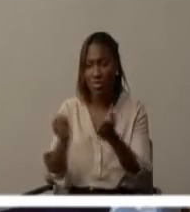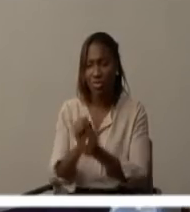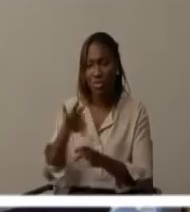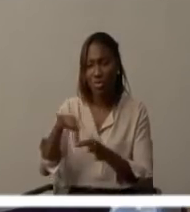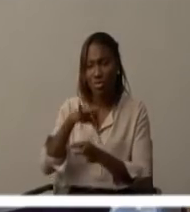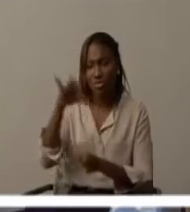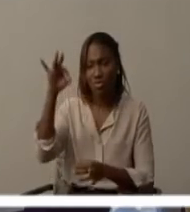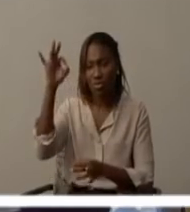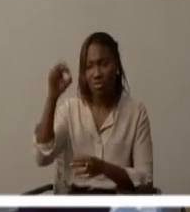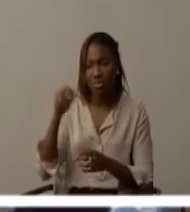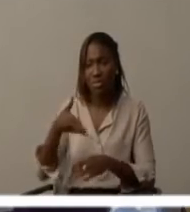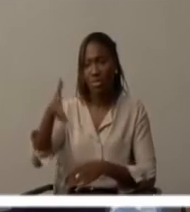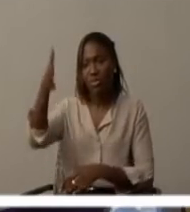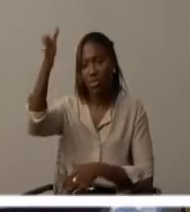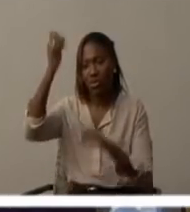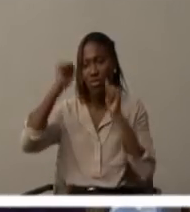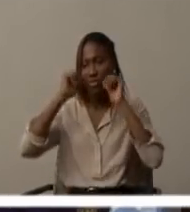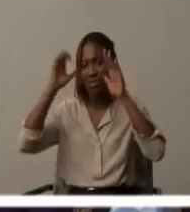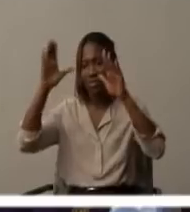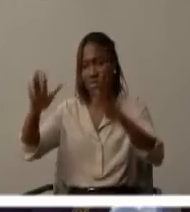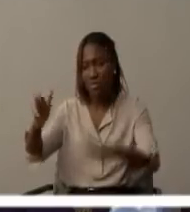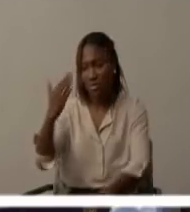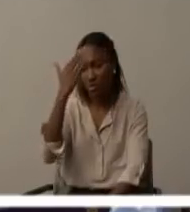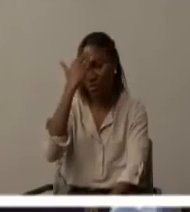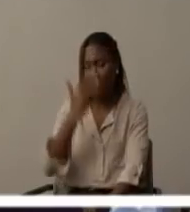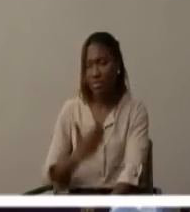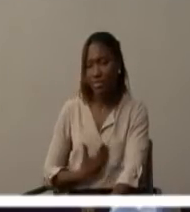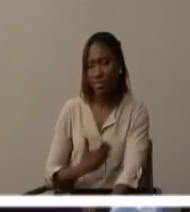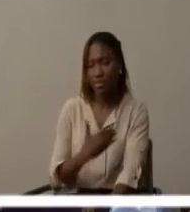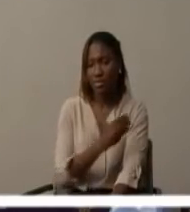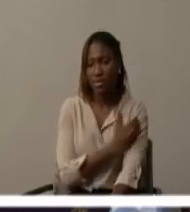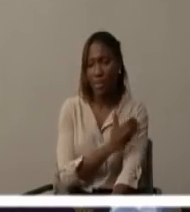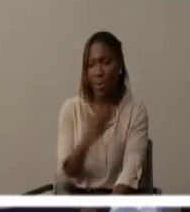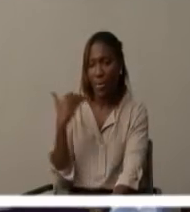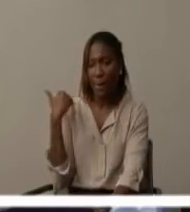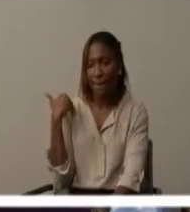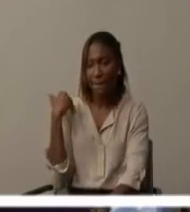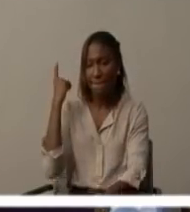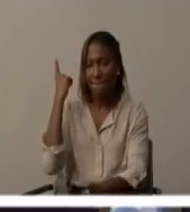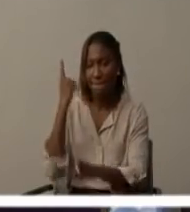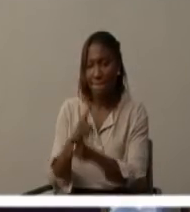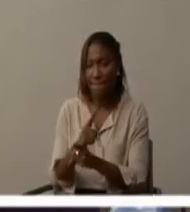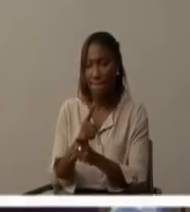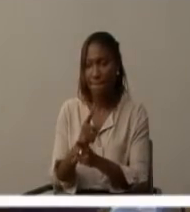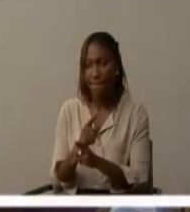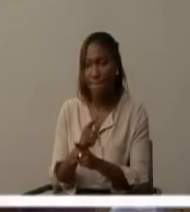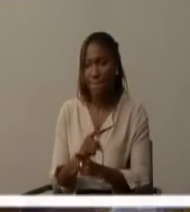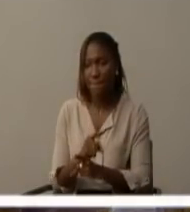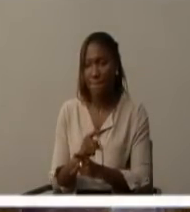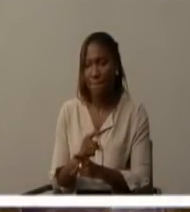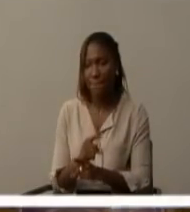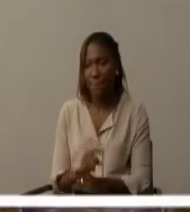your spirit. Almighty God bless you. Father, Son, and Holy Spirit. Amen.